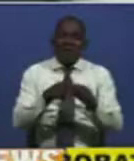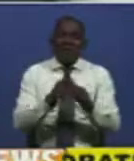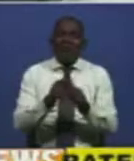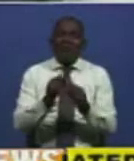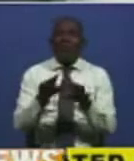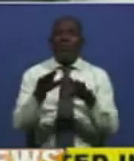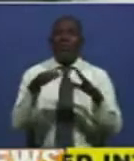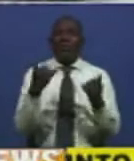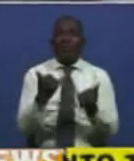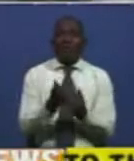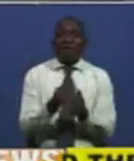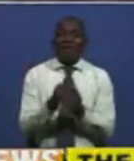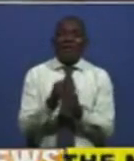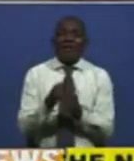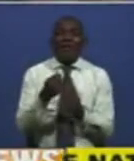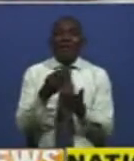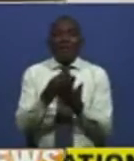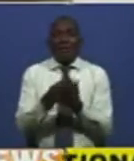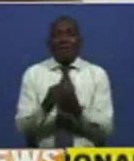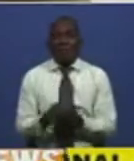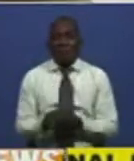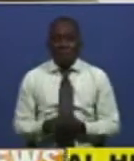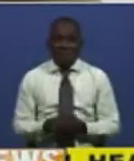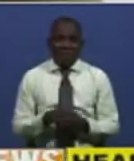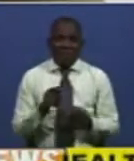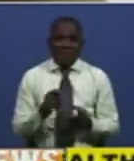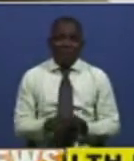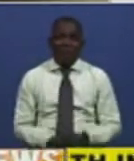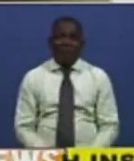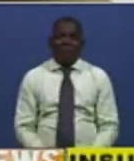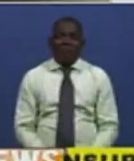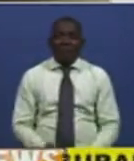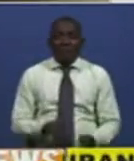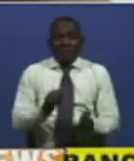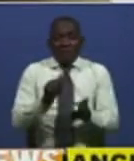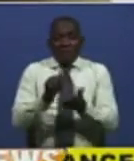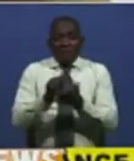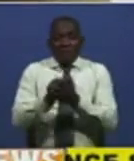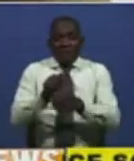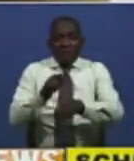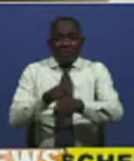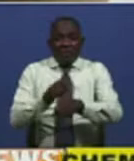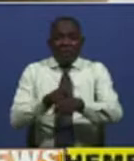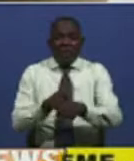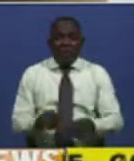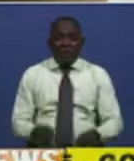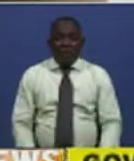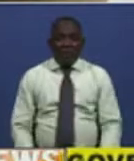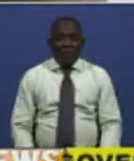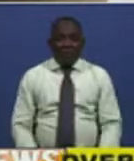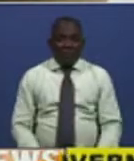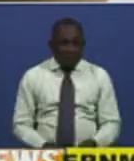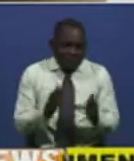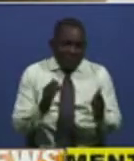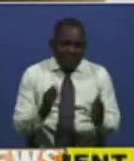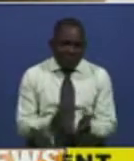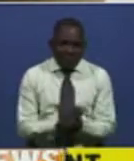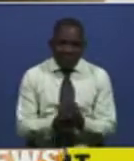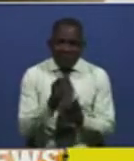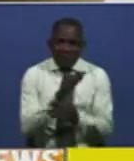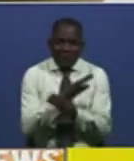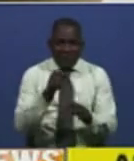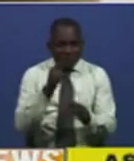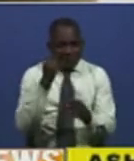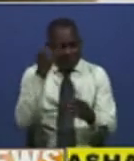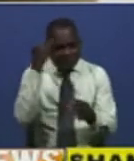company and the capital market as a whole. And of course, at that time, we had no idea how much of a